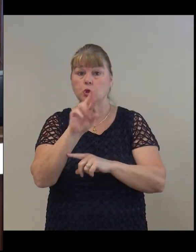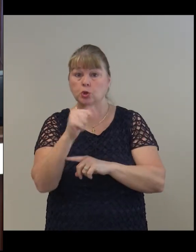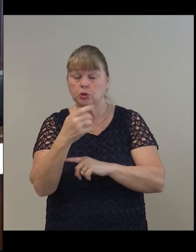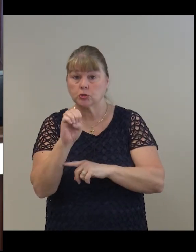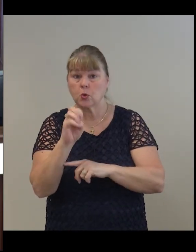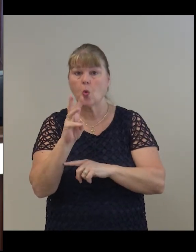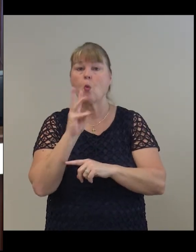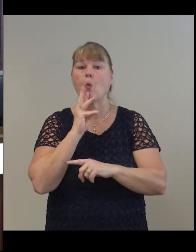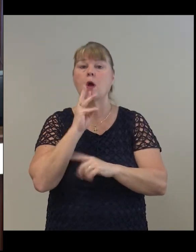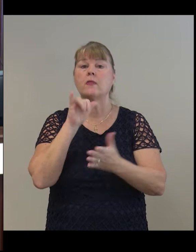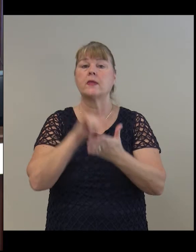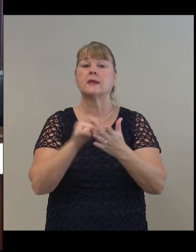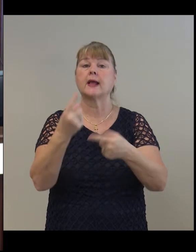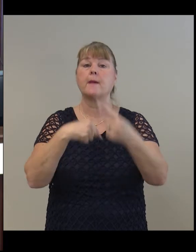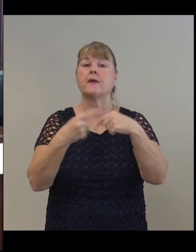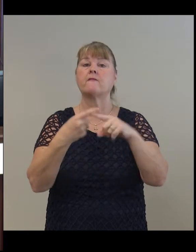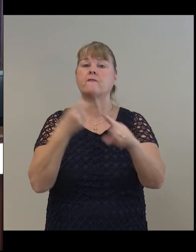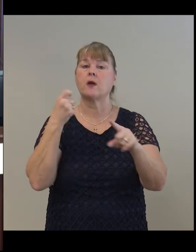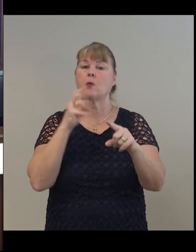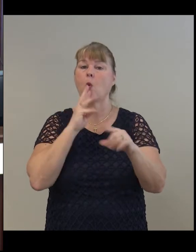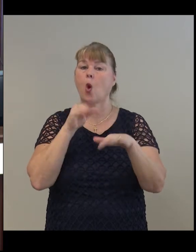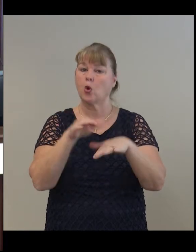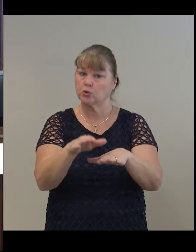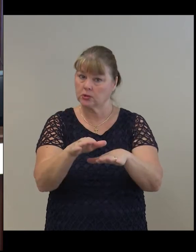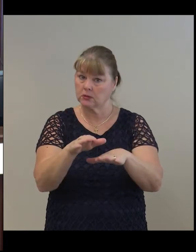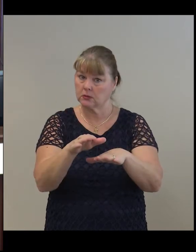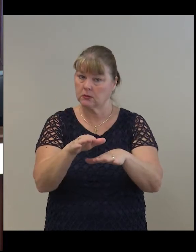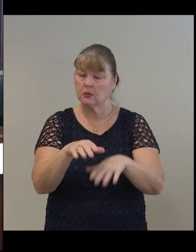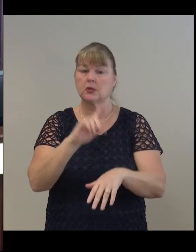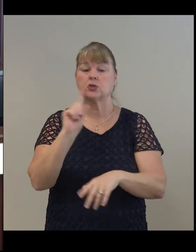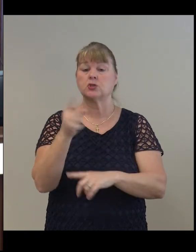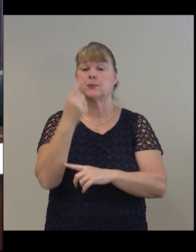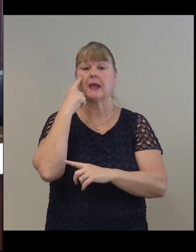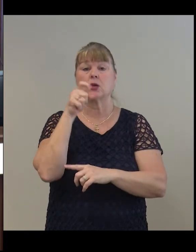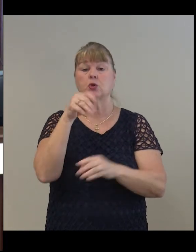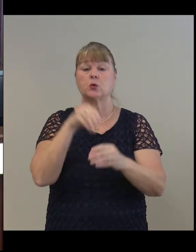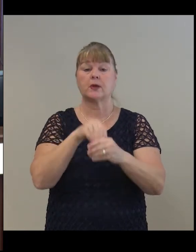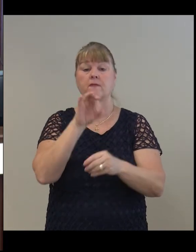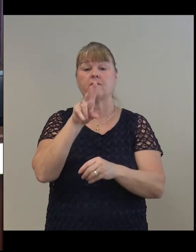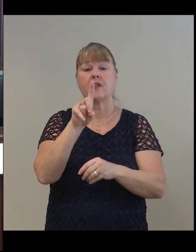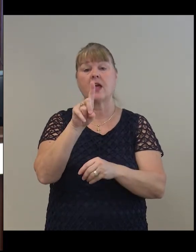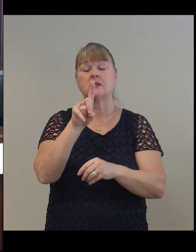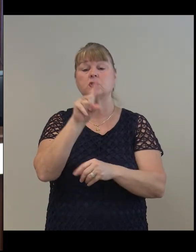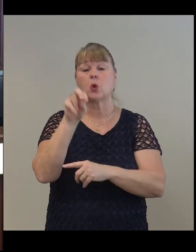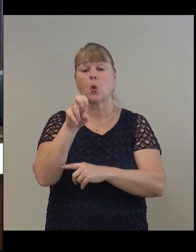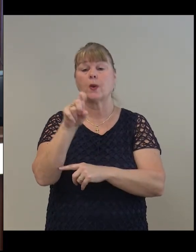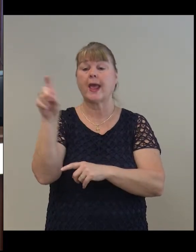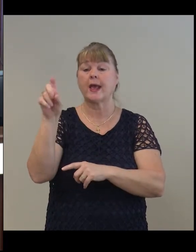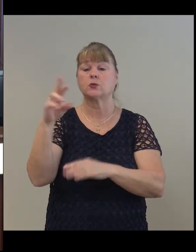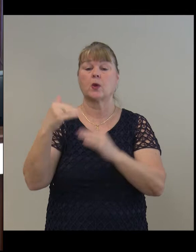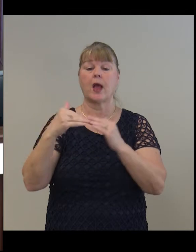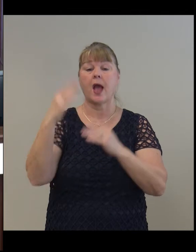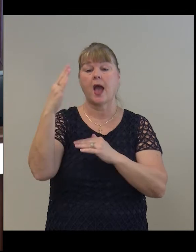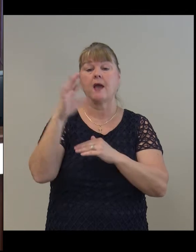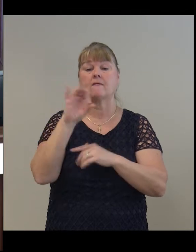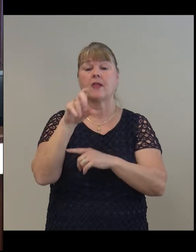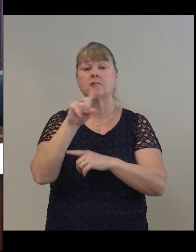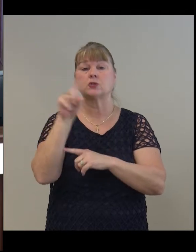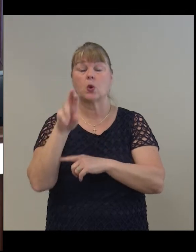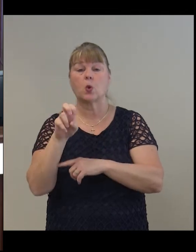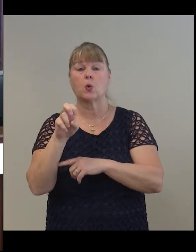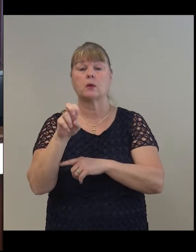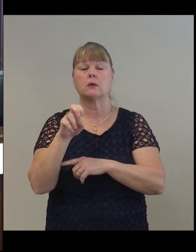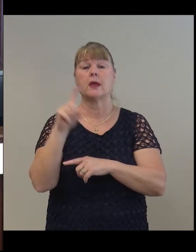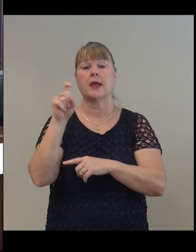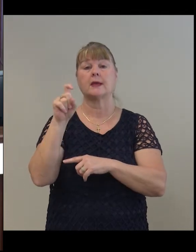water that's coming in from the ocean. So just because you're in a flood zone X or you have a higher flood zone X is considered